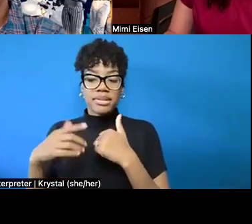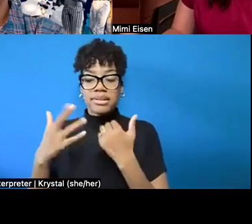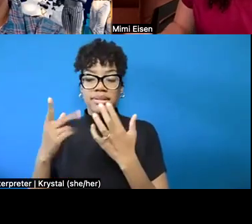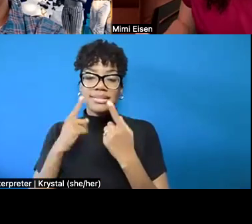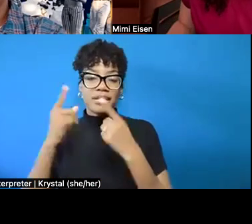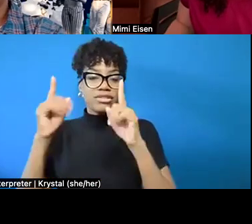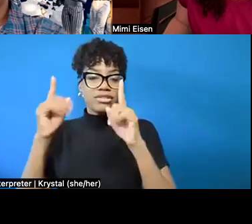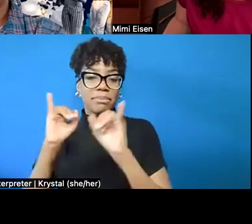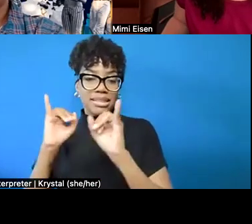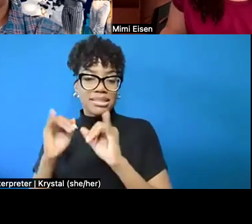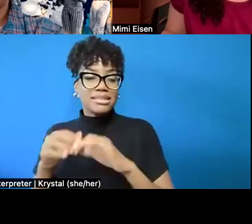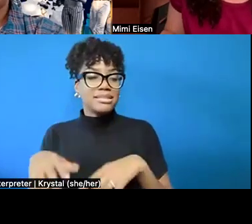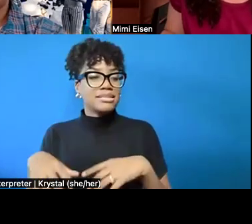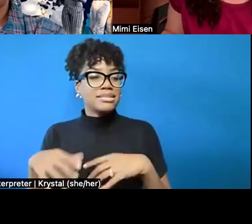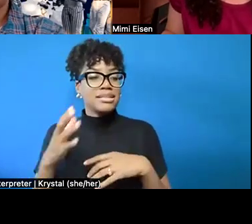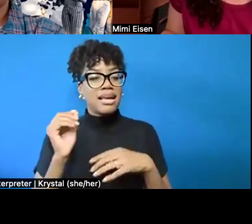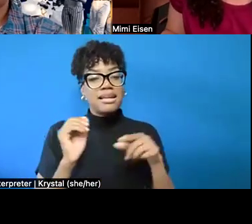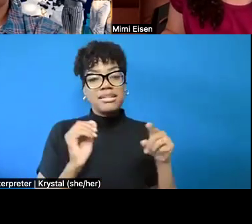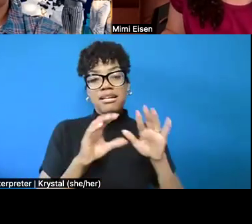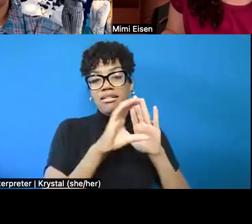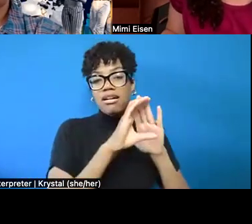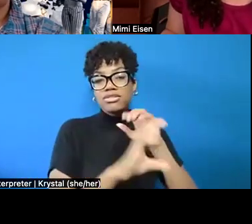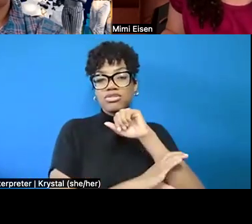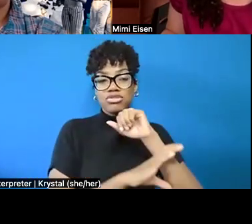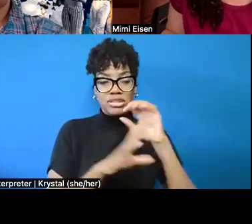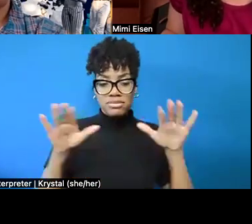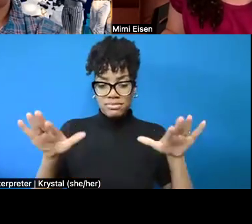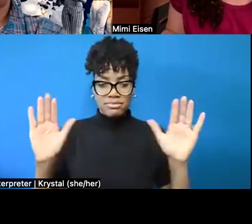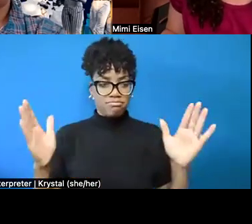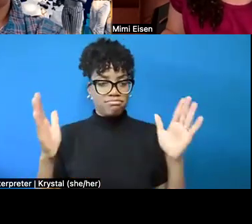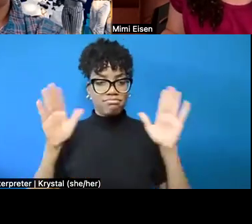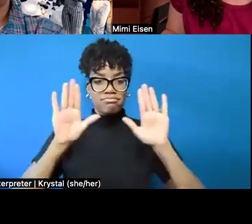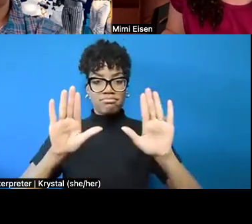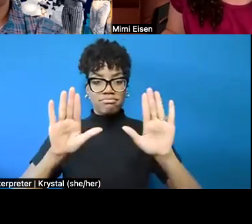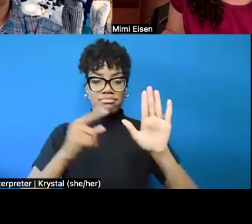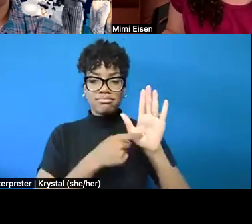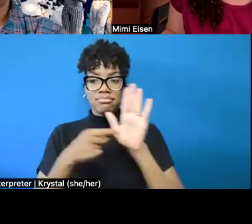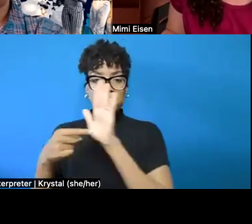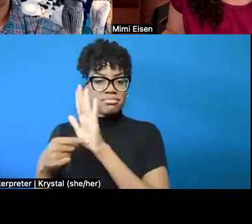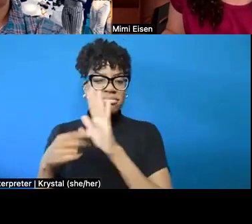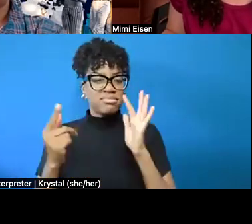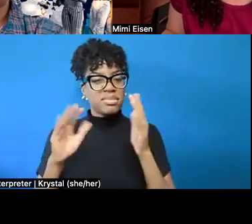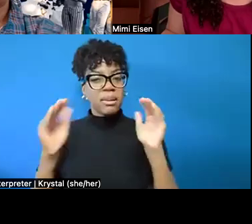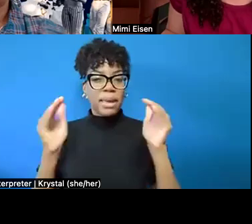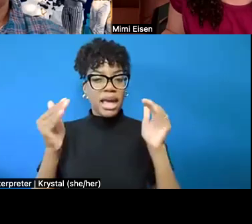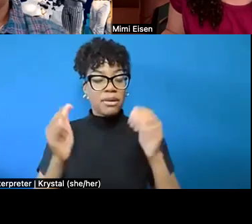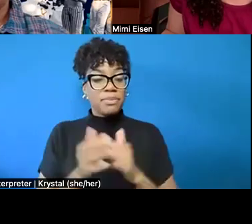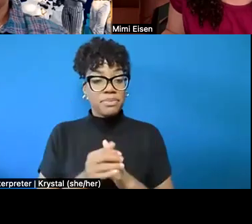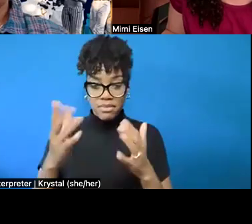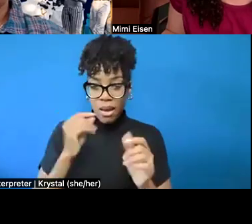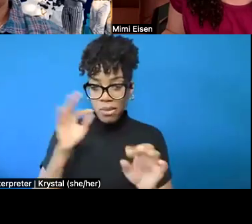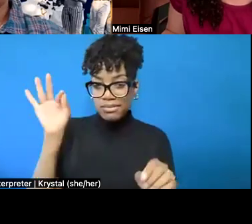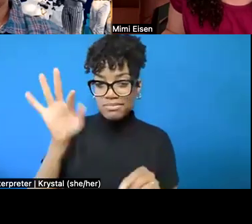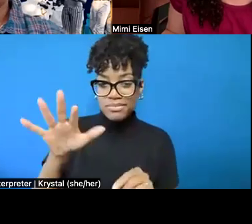And of course, I also want to give a shout out we've had this powerful Constitution role play available by